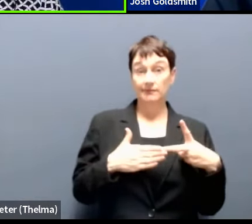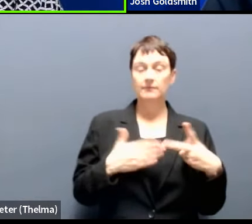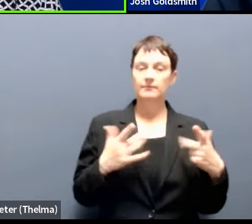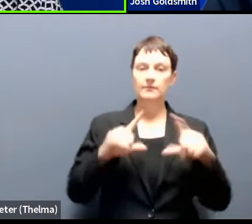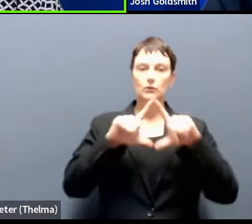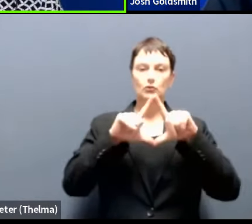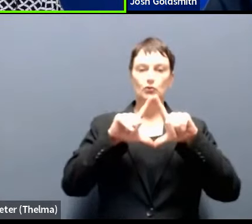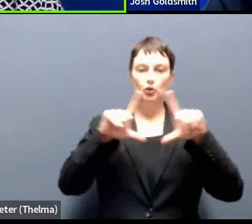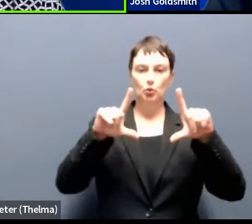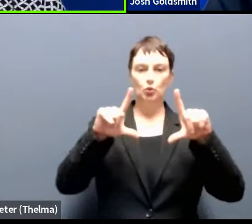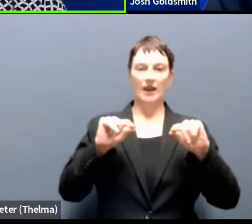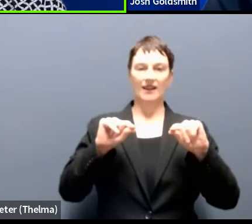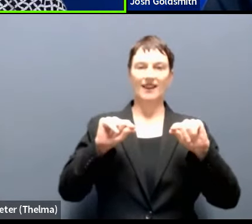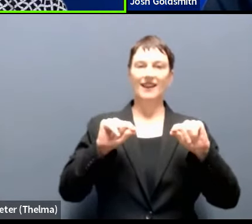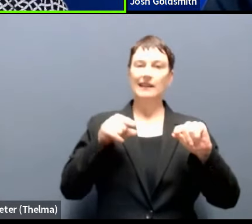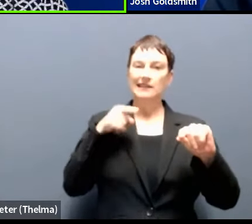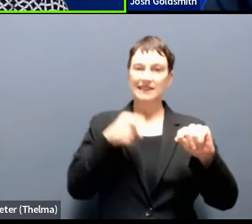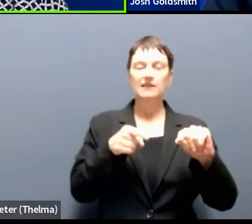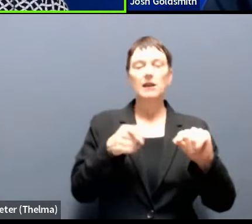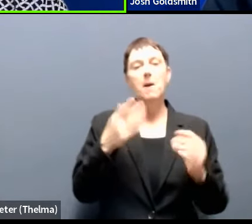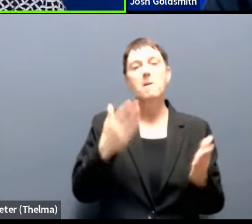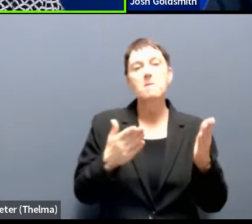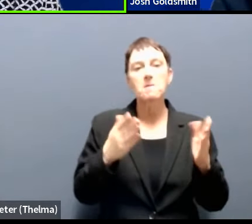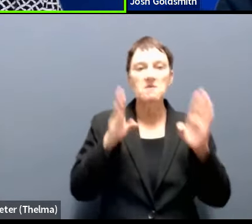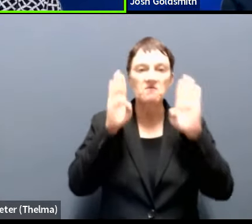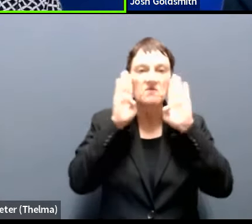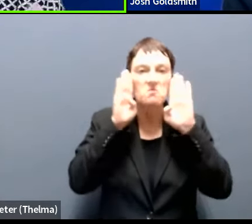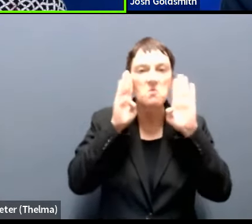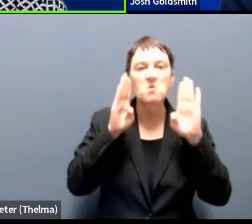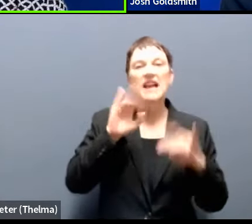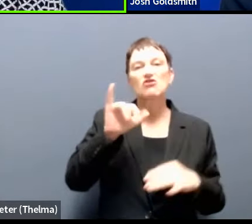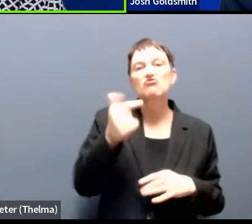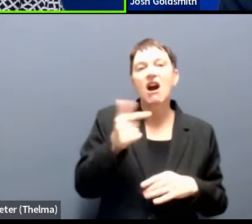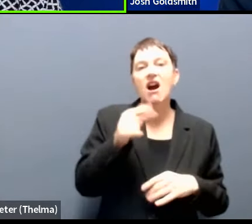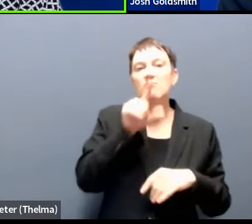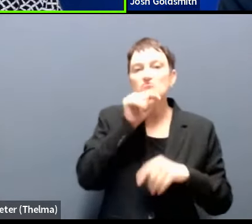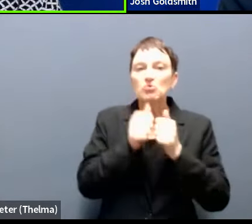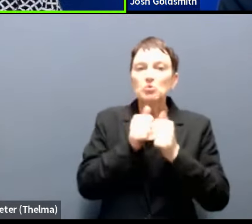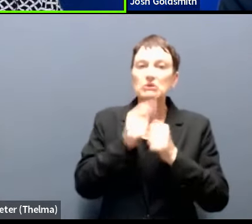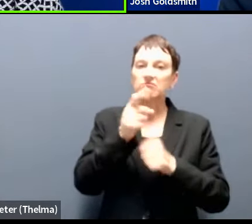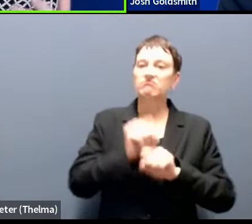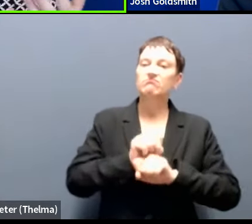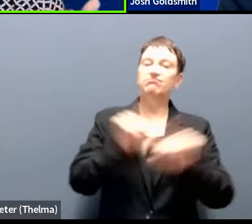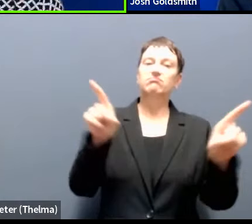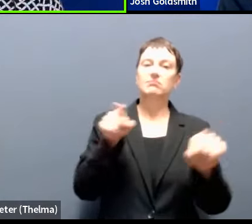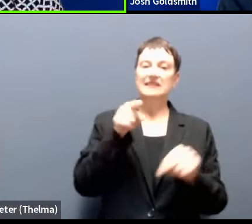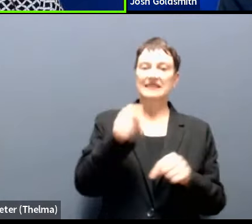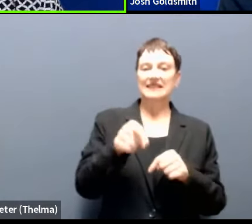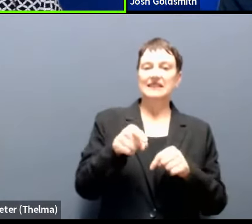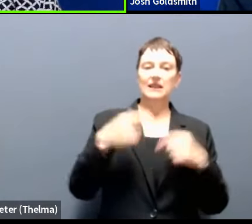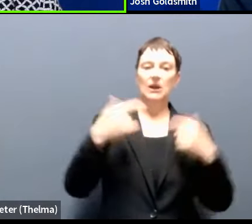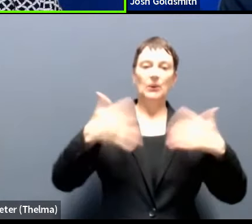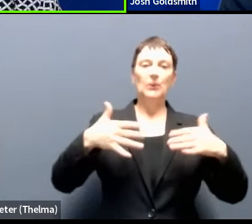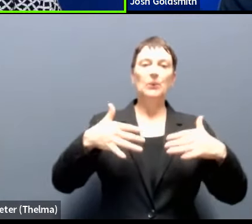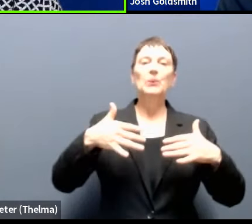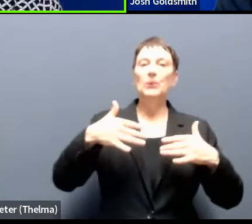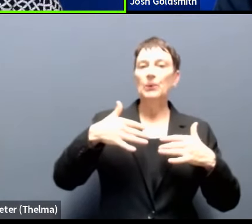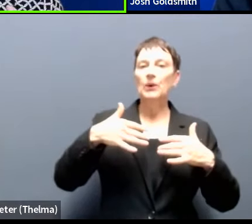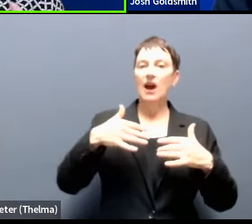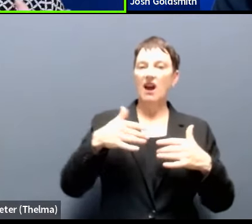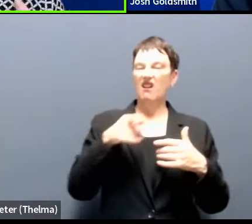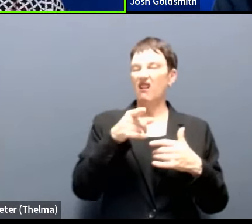social media platforms. So what you do is you go in, generate your badge. There's even a very quick way